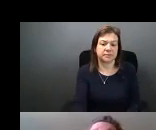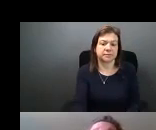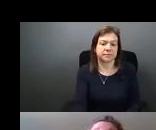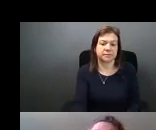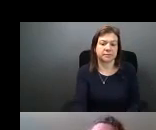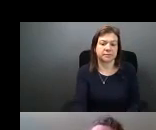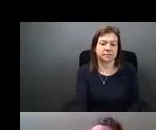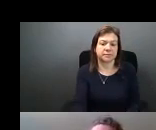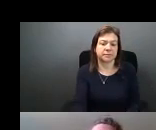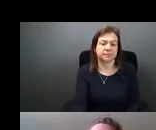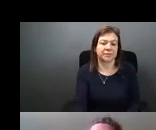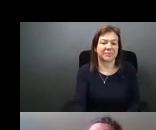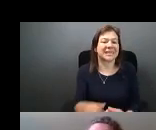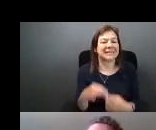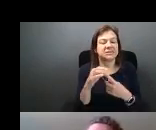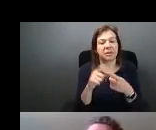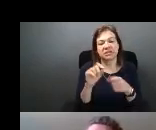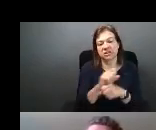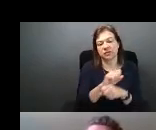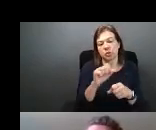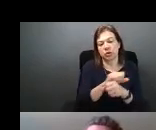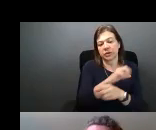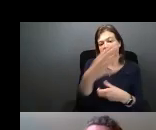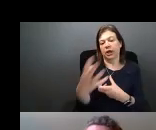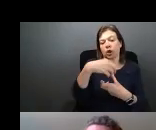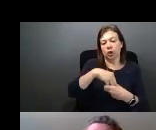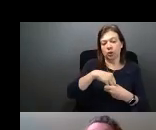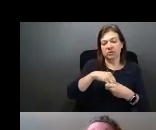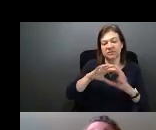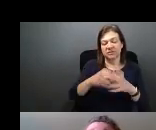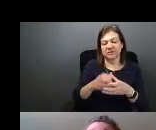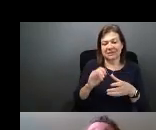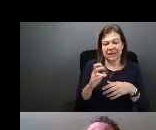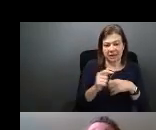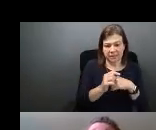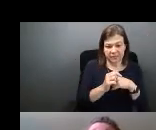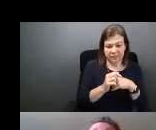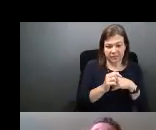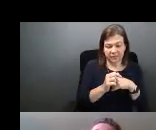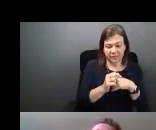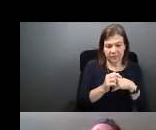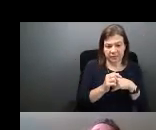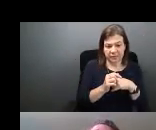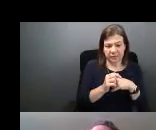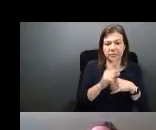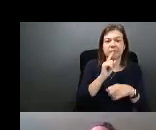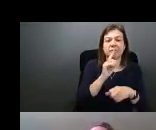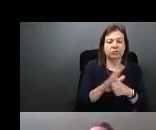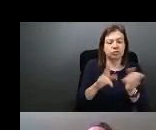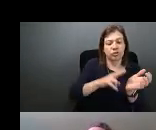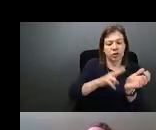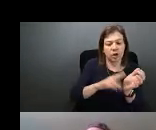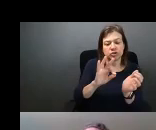Especially if you are working in an inclusive setting, we want to make sure that the contract